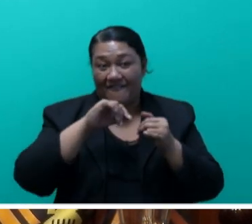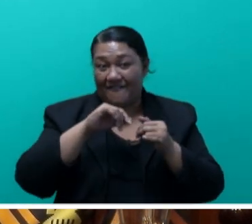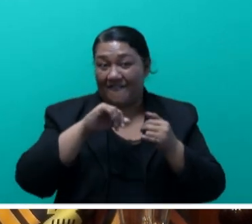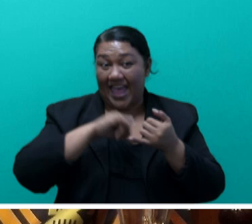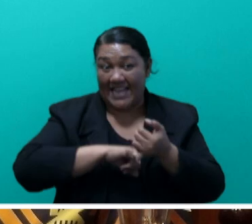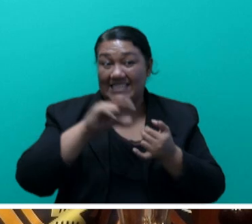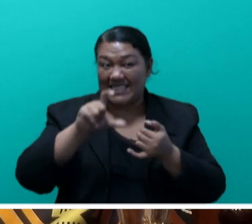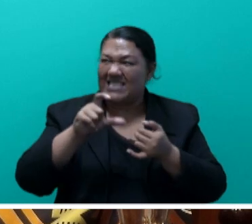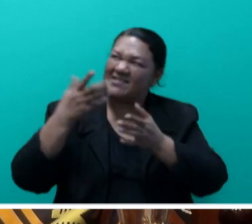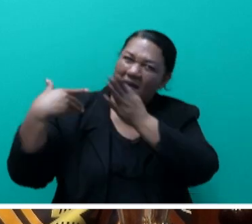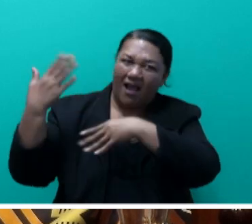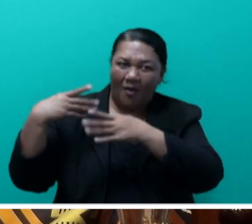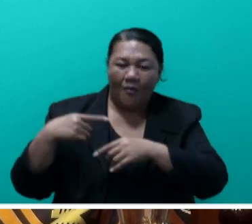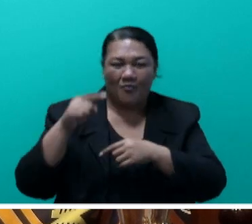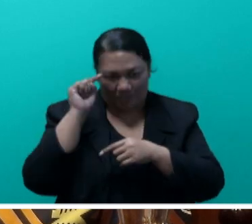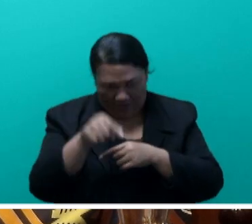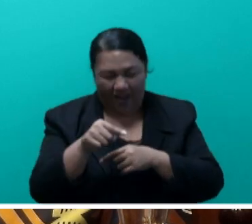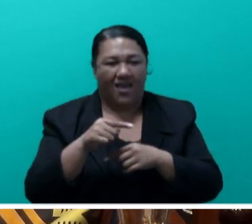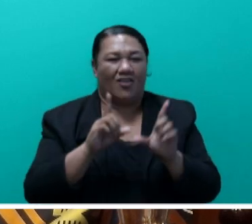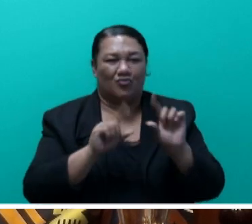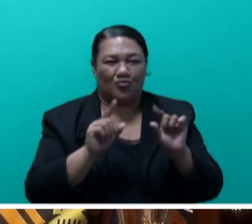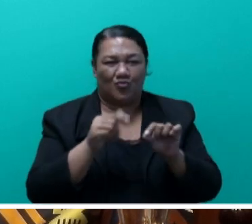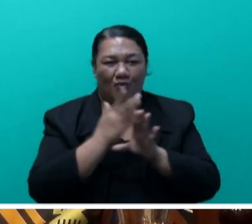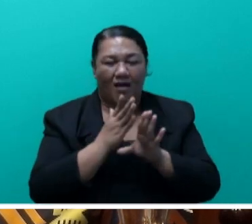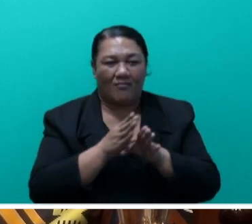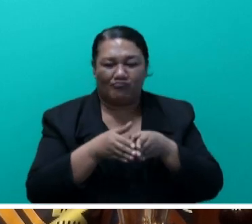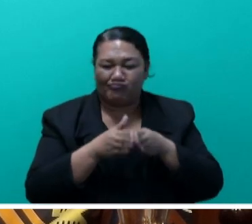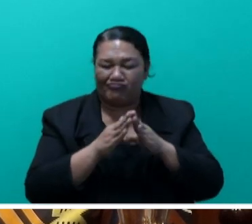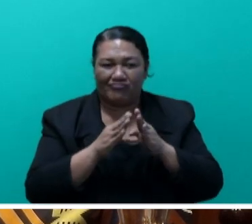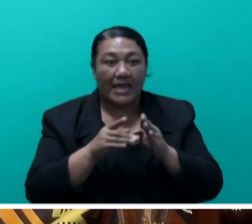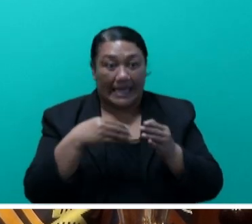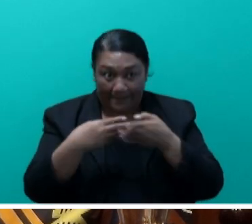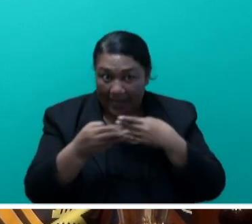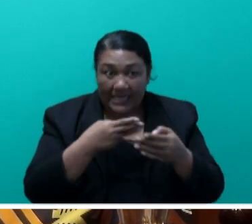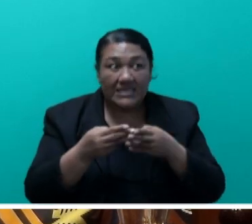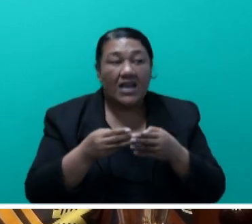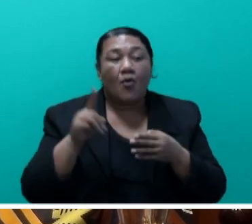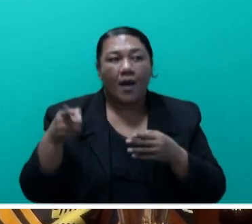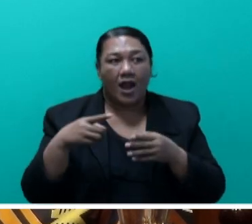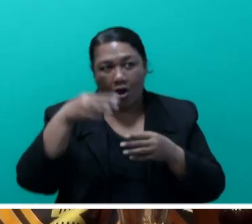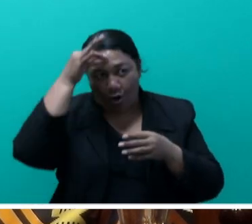from the 70s. And until recently, he was managing the Rotuma